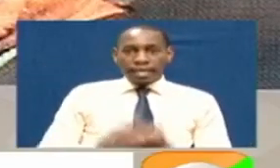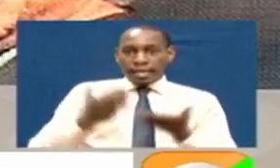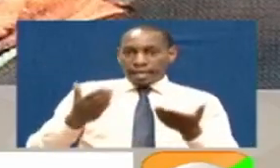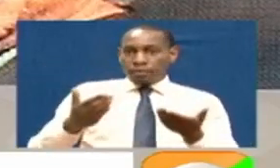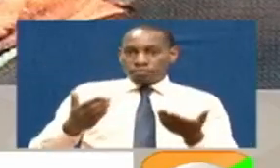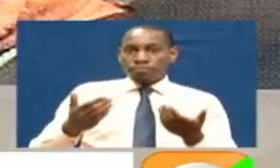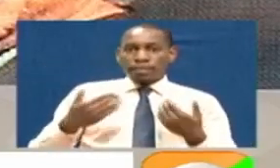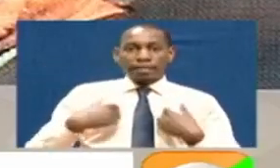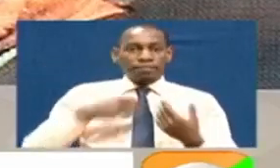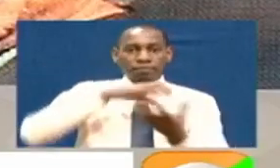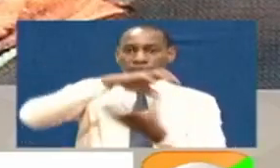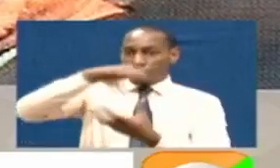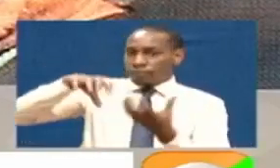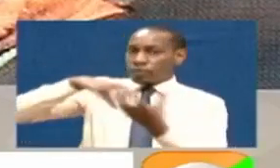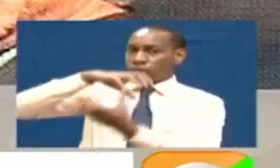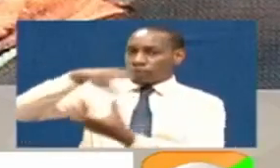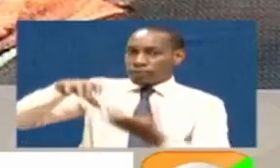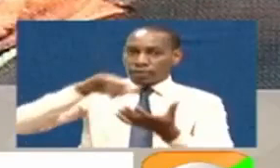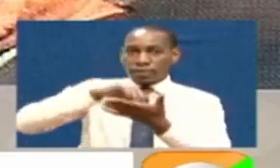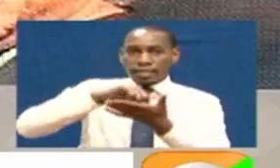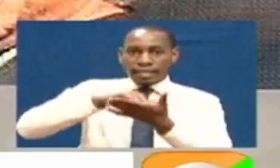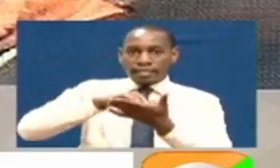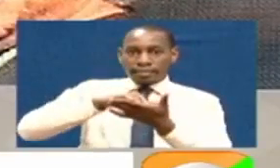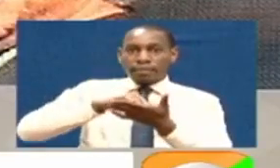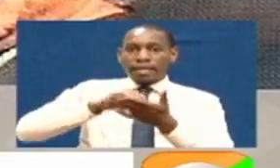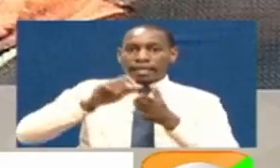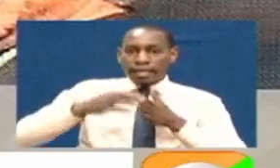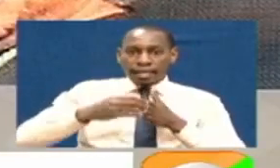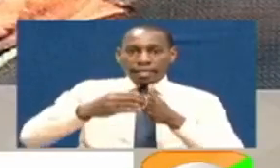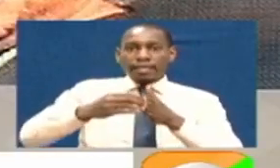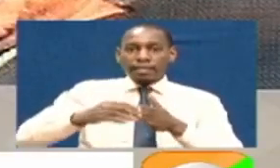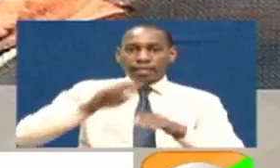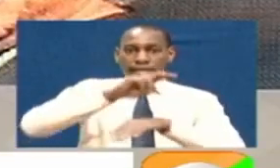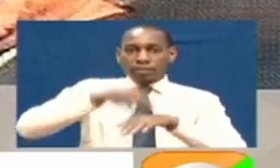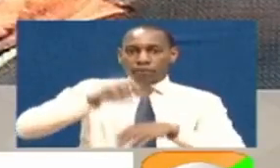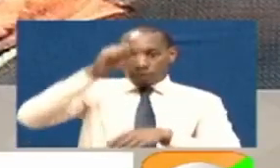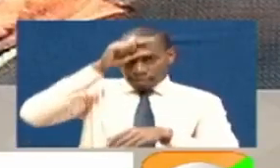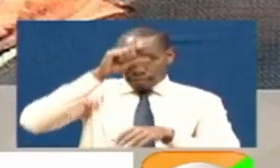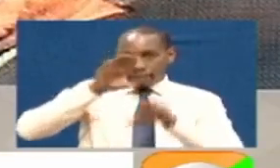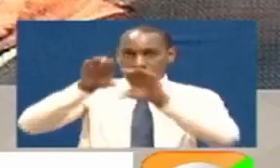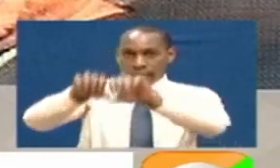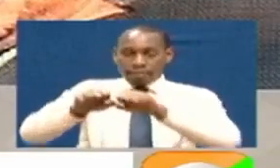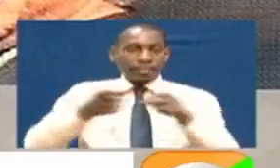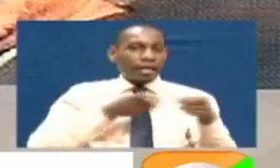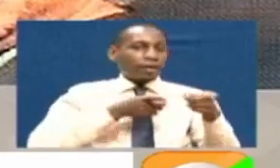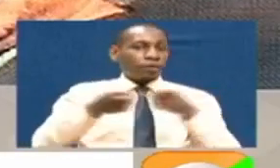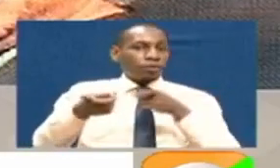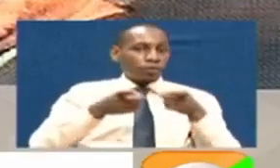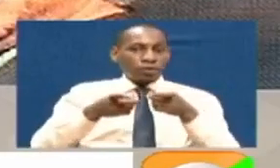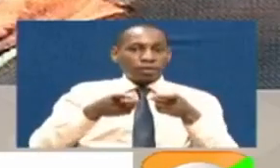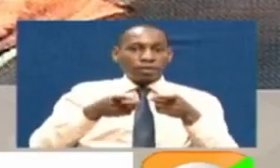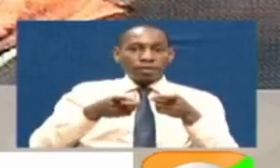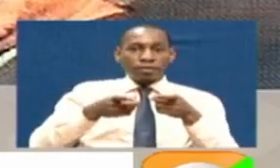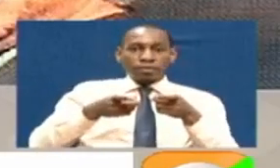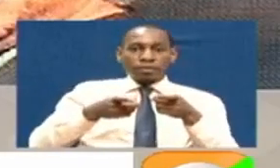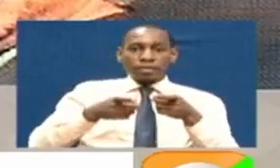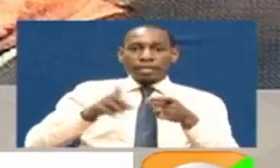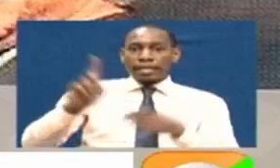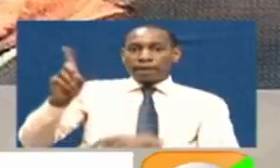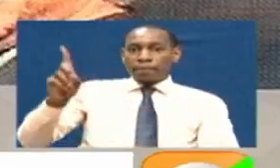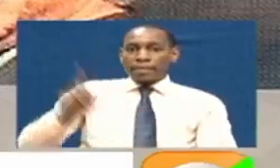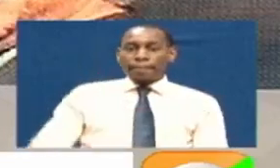his wake a mess that partly informed the national government's decision to take over the control of the country's